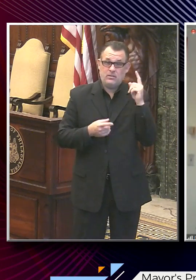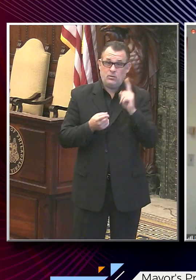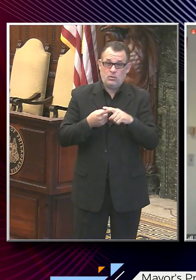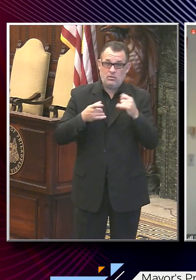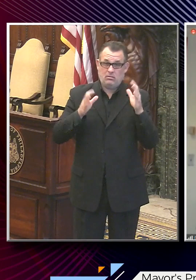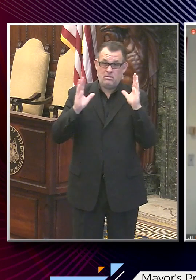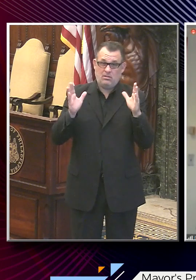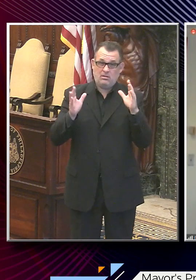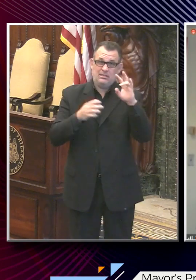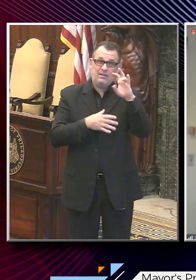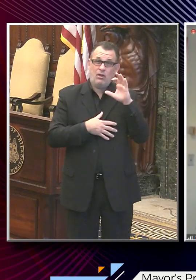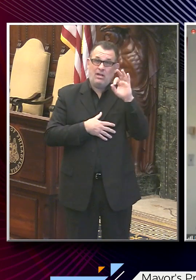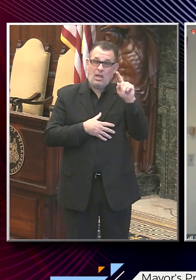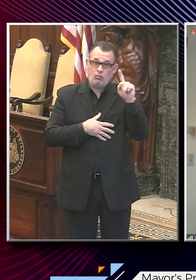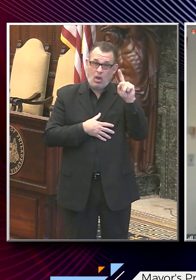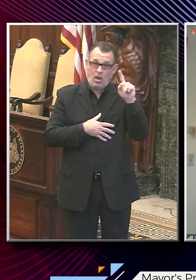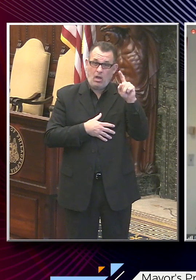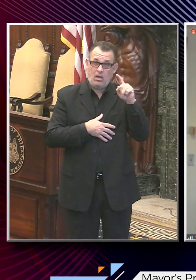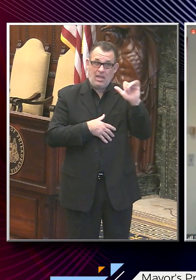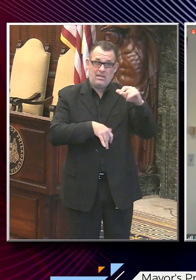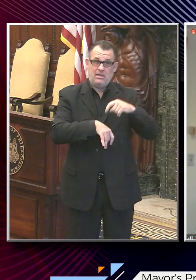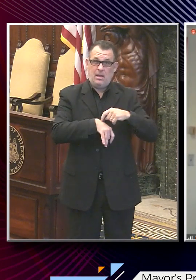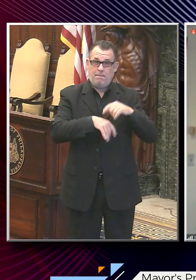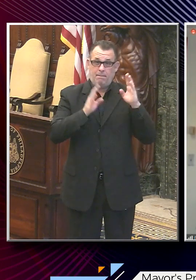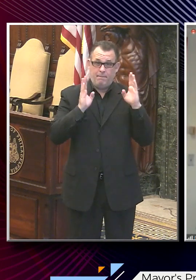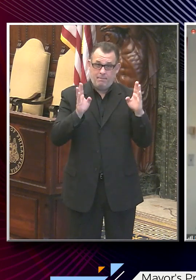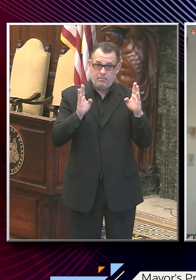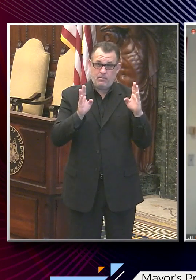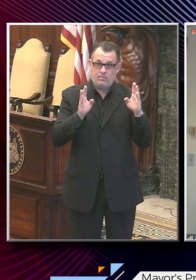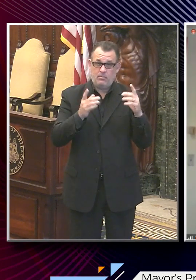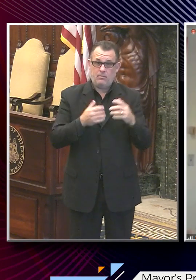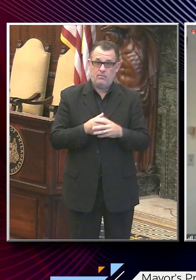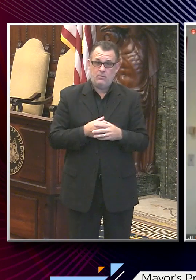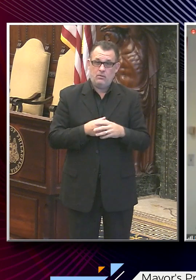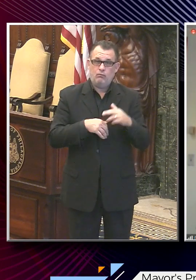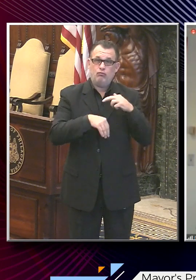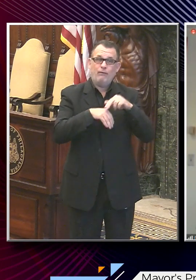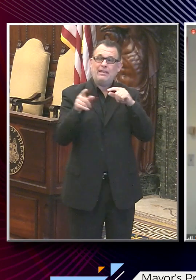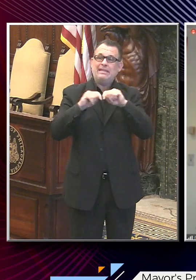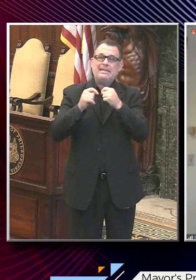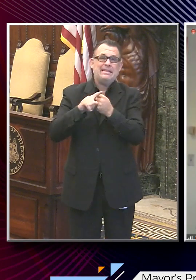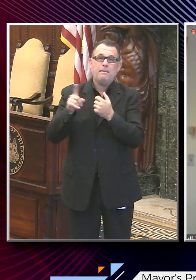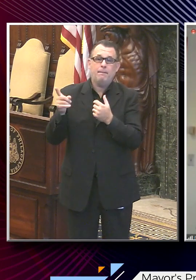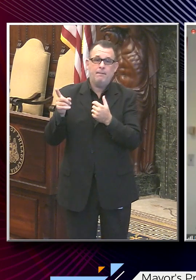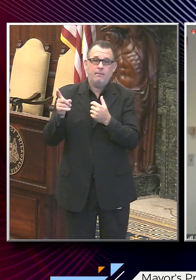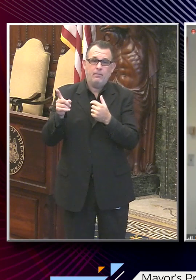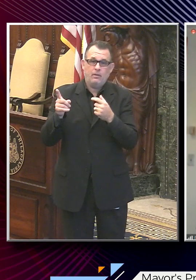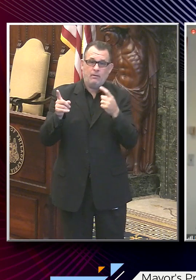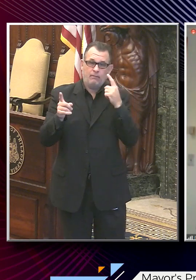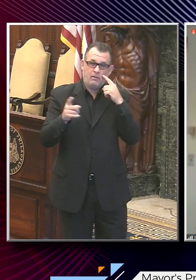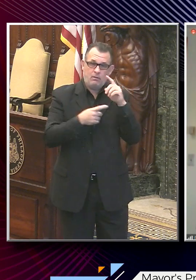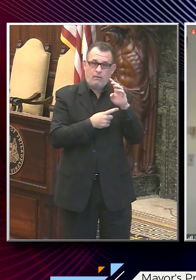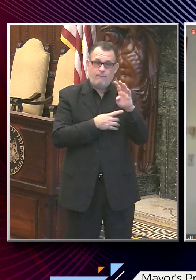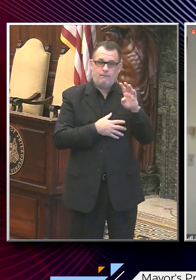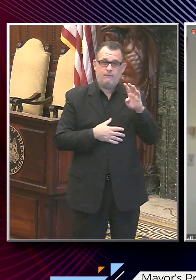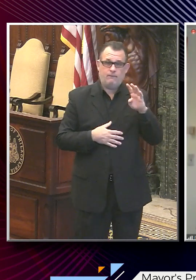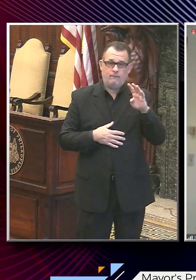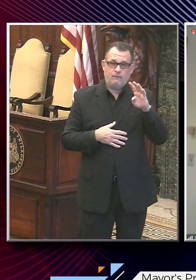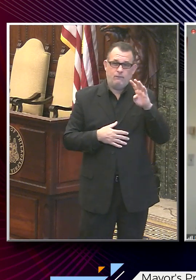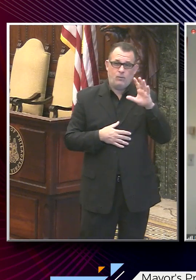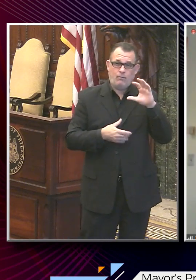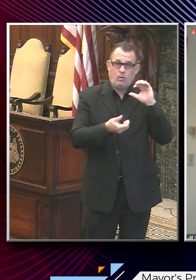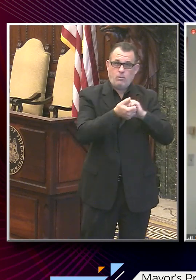791 cases that occurred that time that were referred to the contact tracing team. 45 of those were managed by our partner